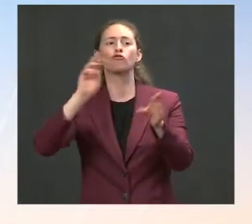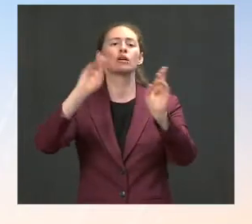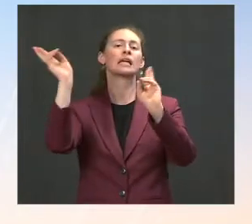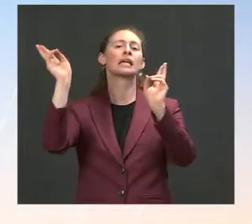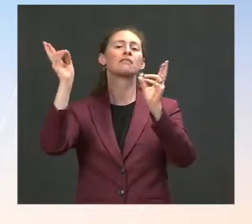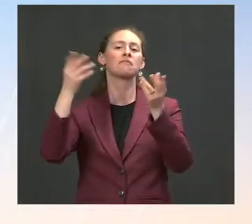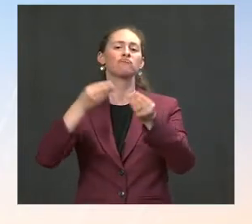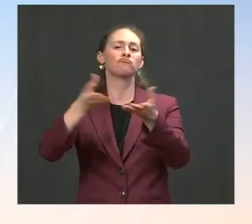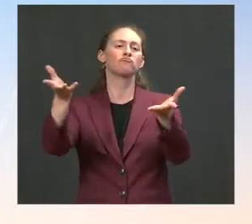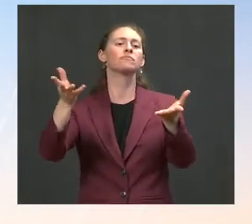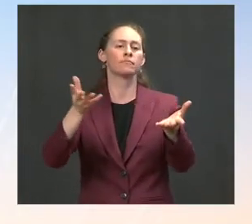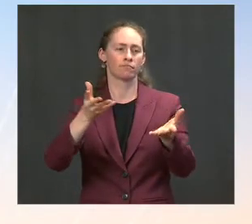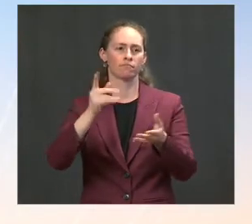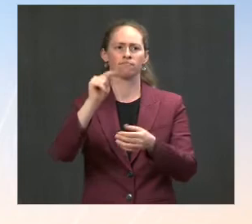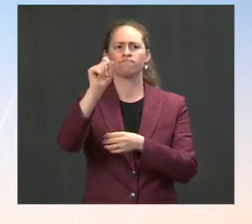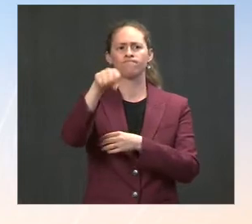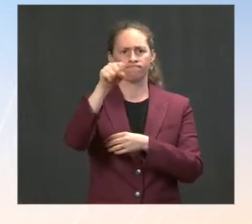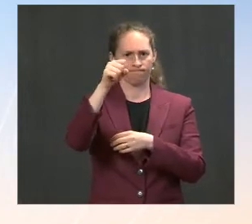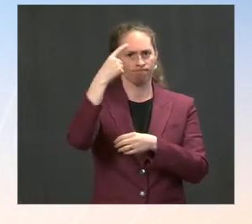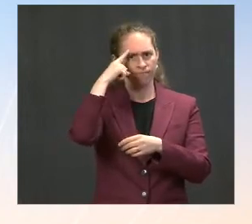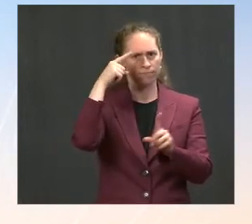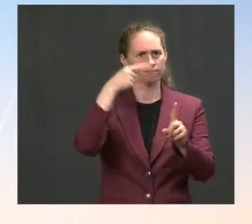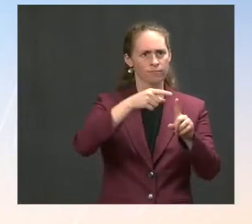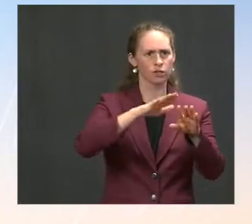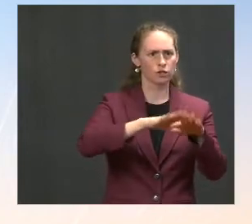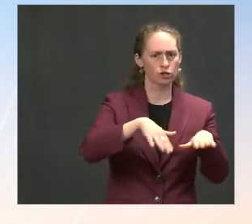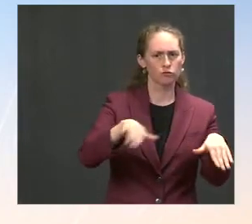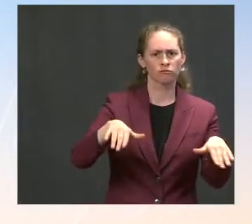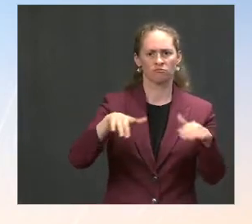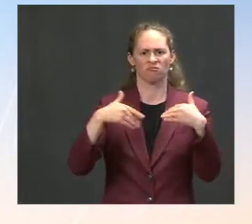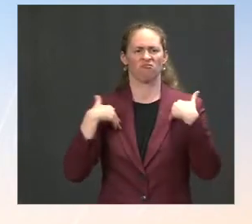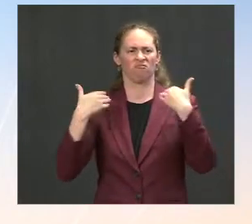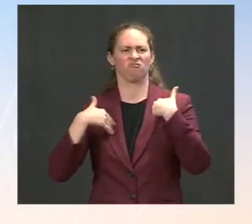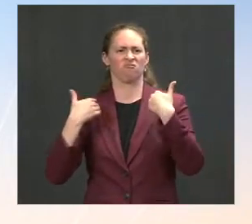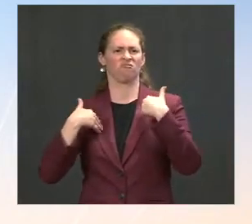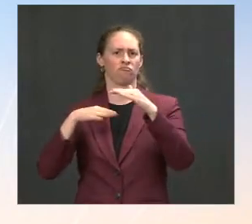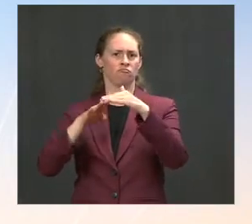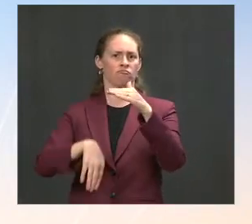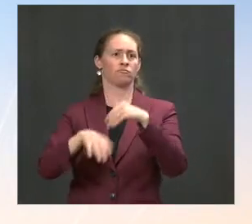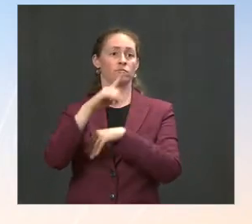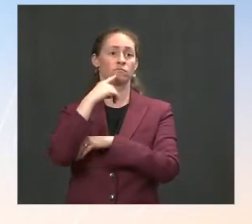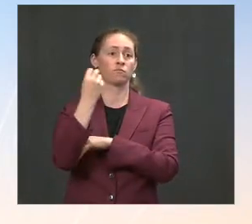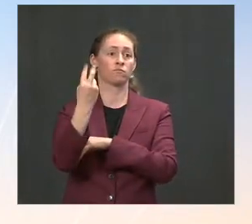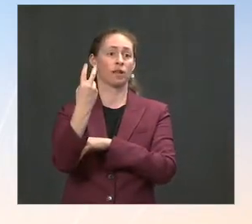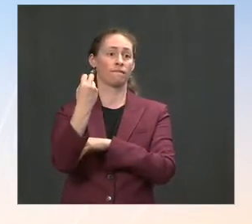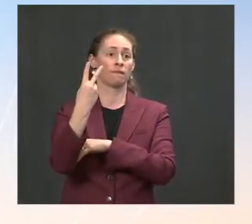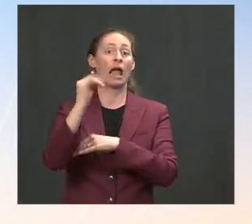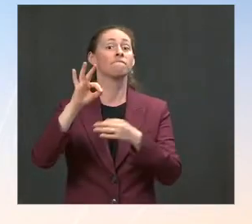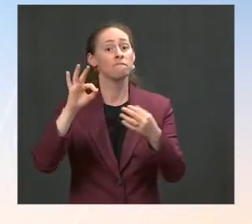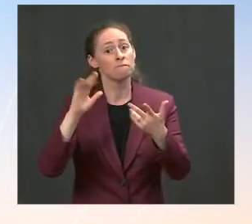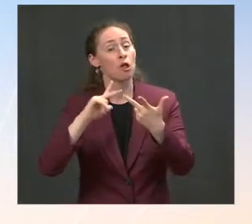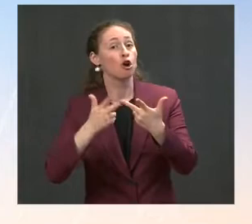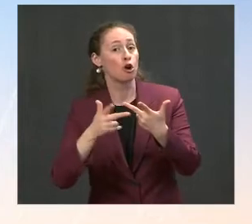under 12 and possible booster shots if studies show they are necessary. I will note, I have said from the podium many times that we were like